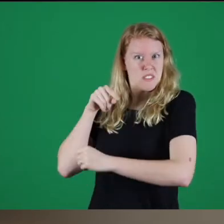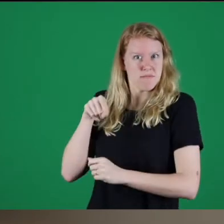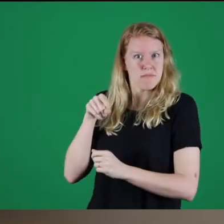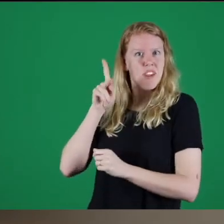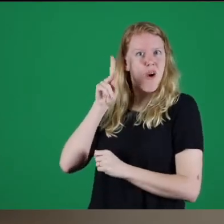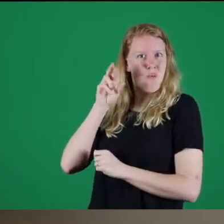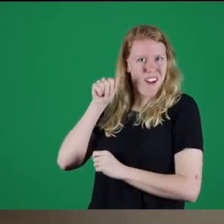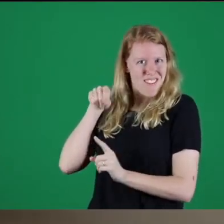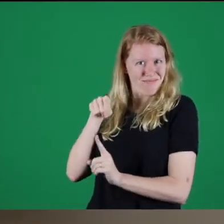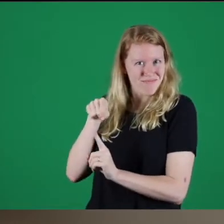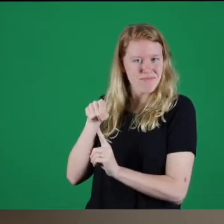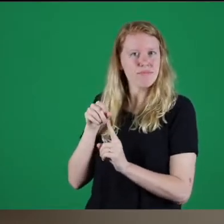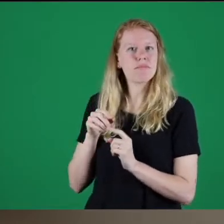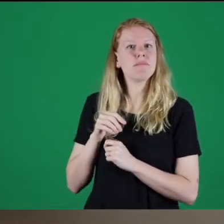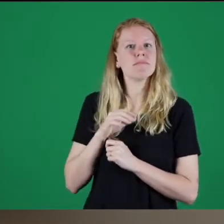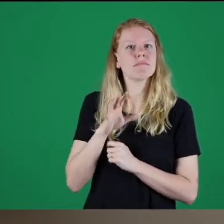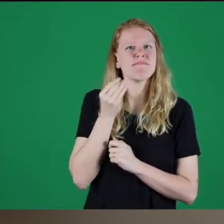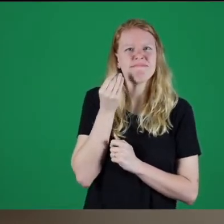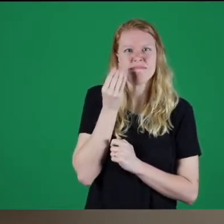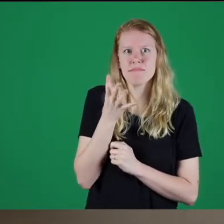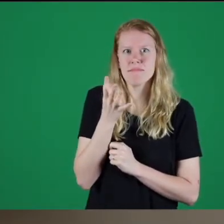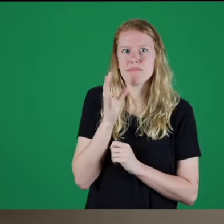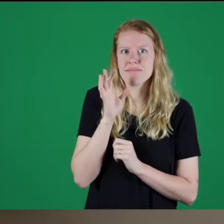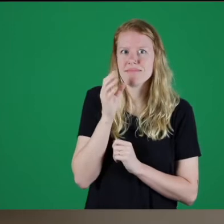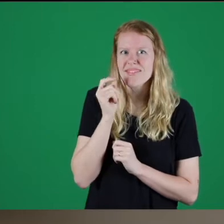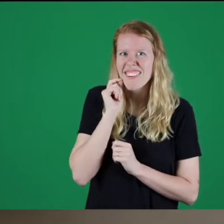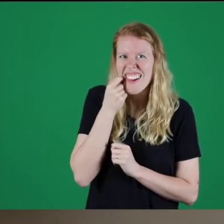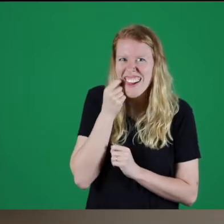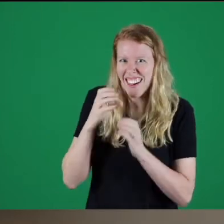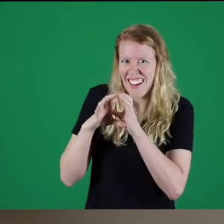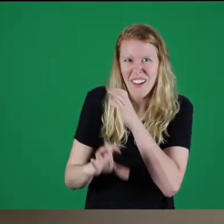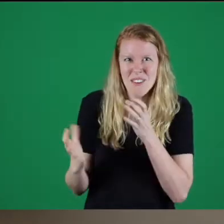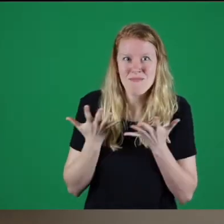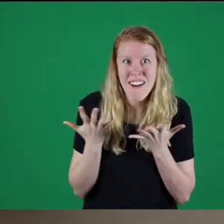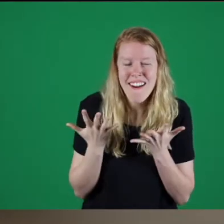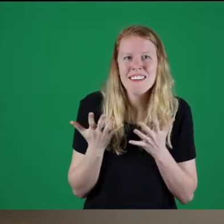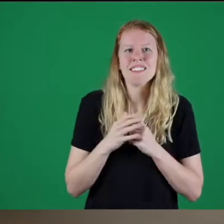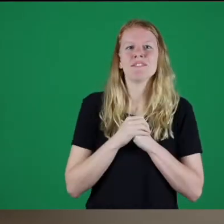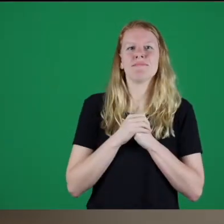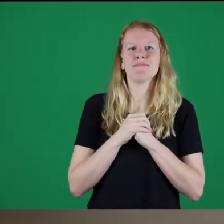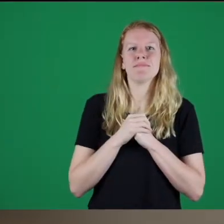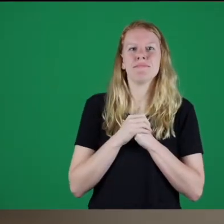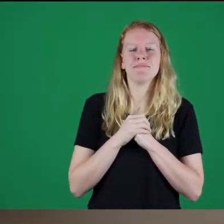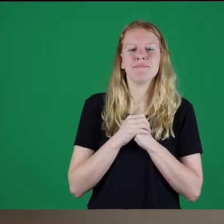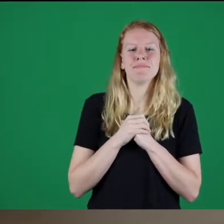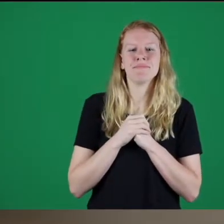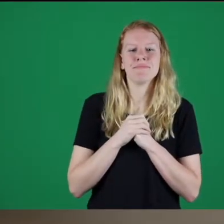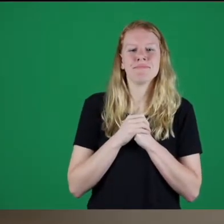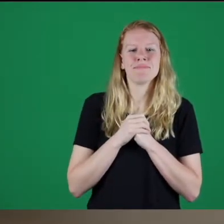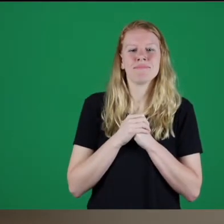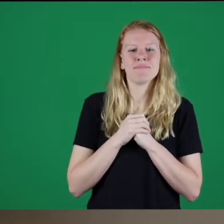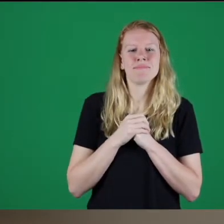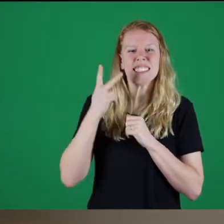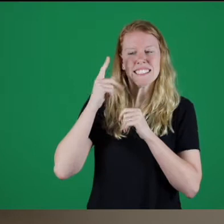the main part of the kora because to me this is really interesting. Do you see this huge piece right here? Okay, this is